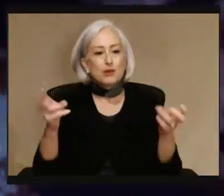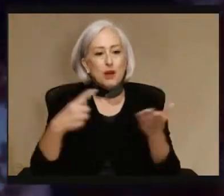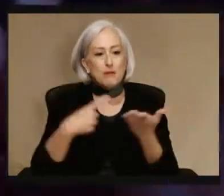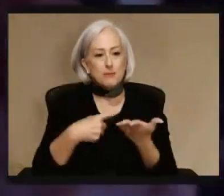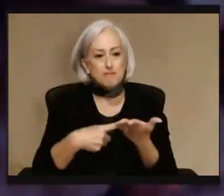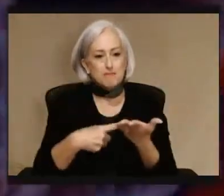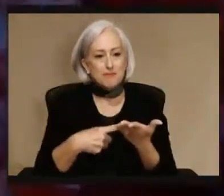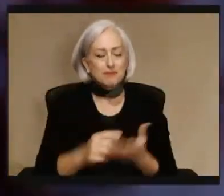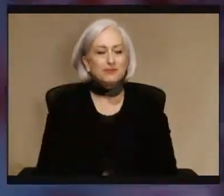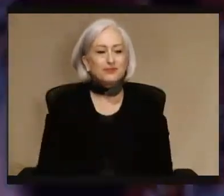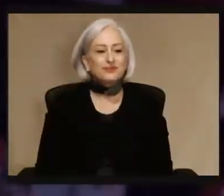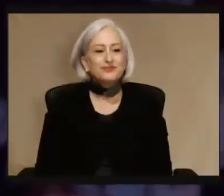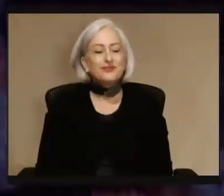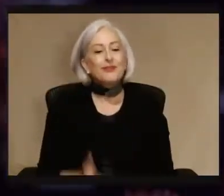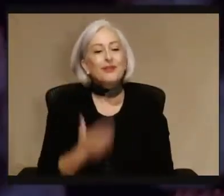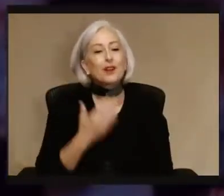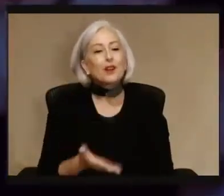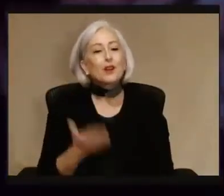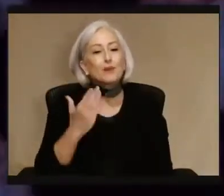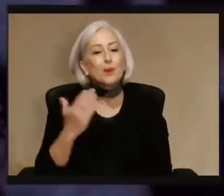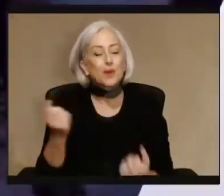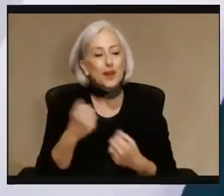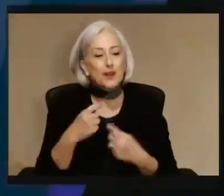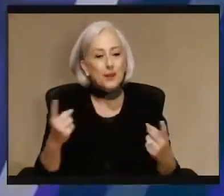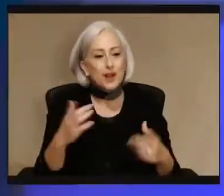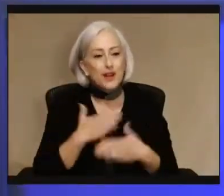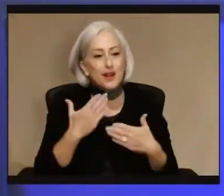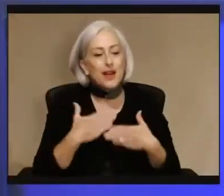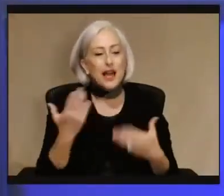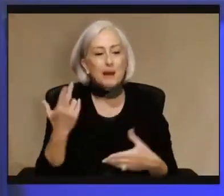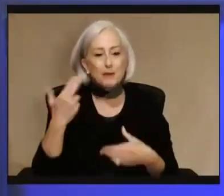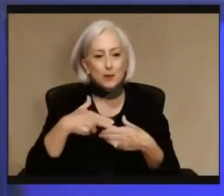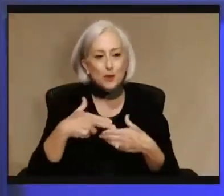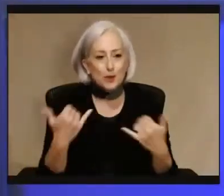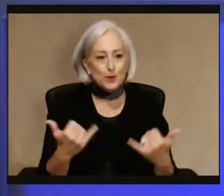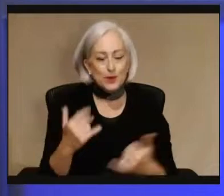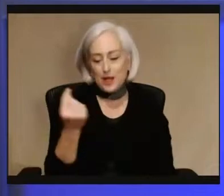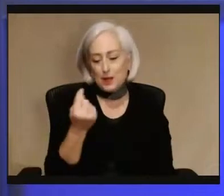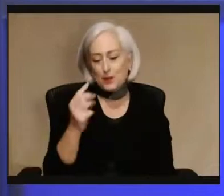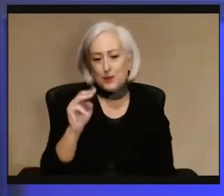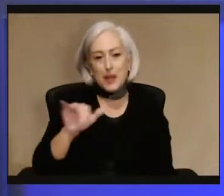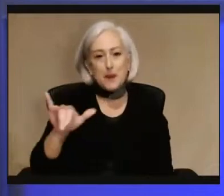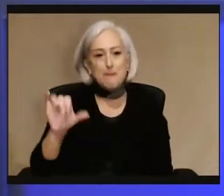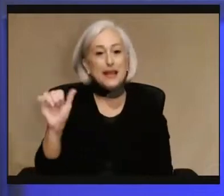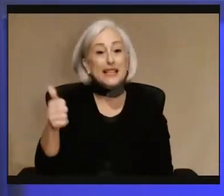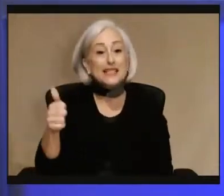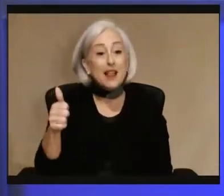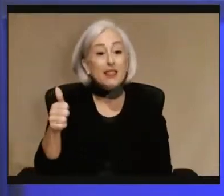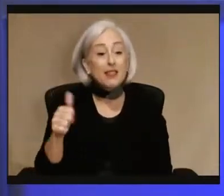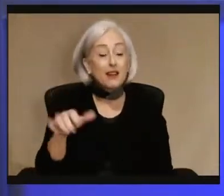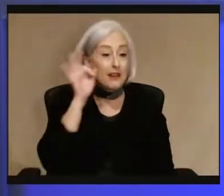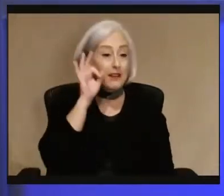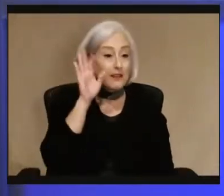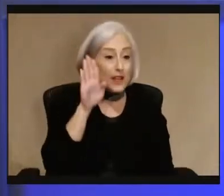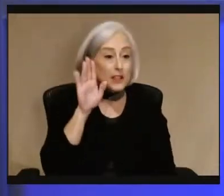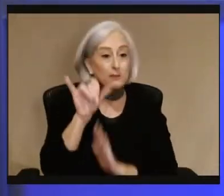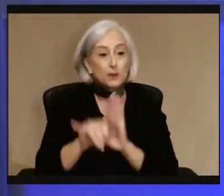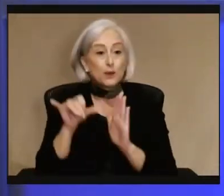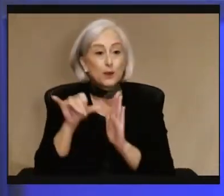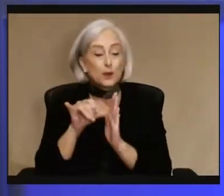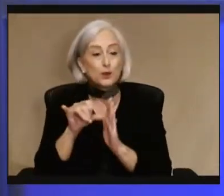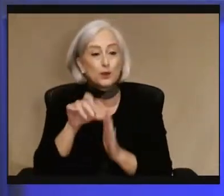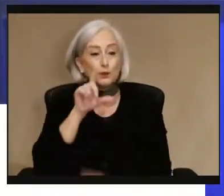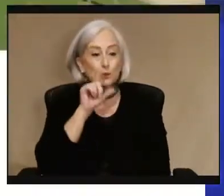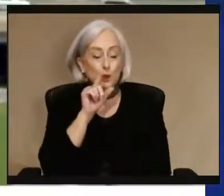Hey, good morning to all of you. Glad you're with us. It's Tuesday, May 10th. Thank you for joining us here on Facebook, YouTube, and on Twitter. Coming